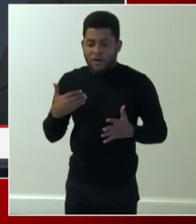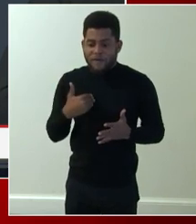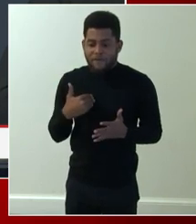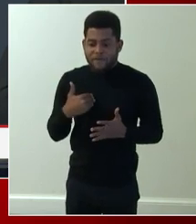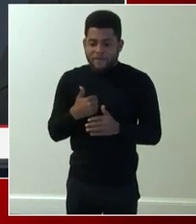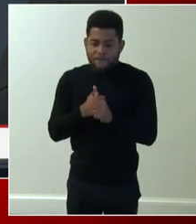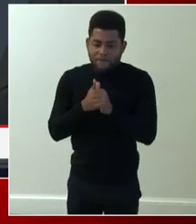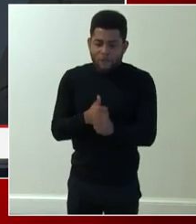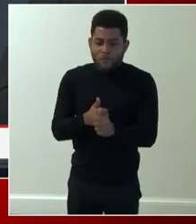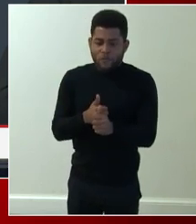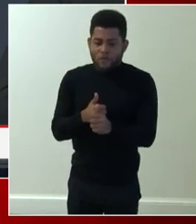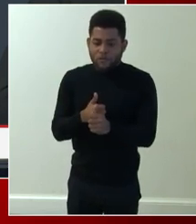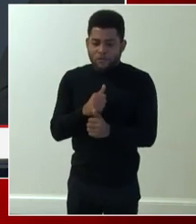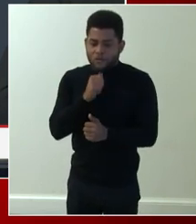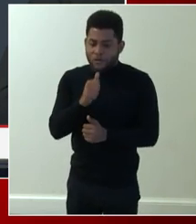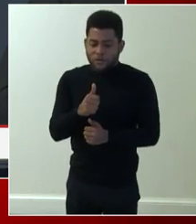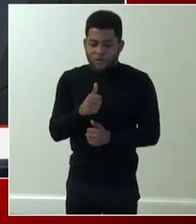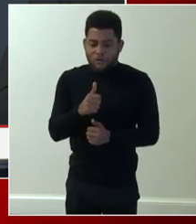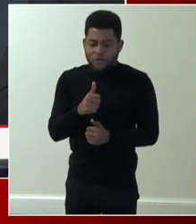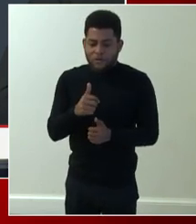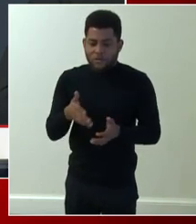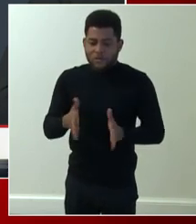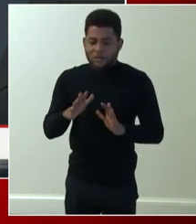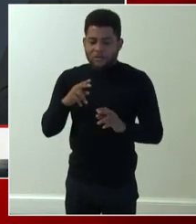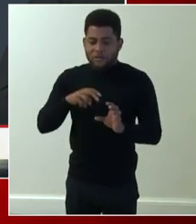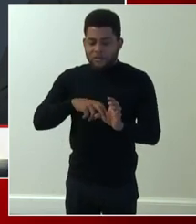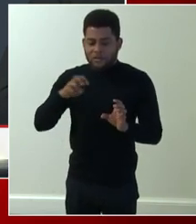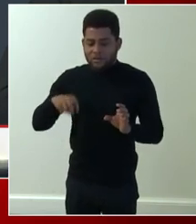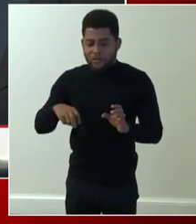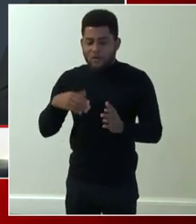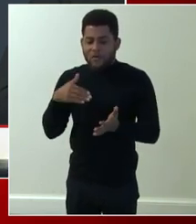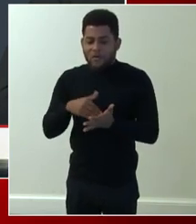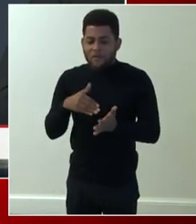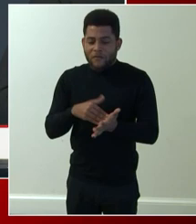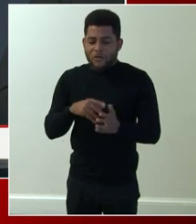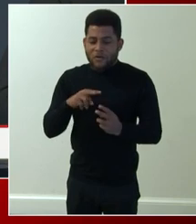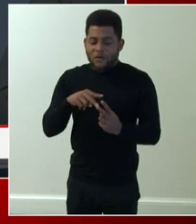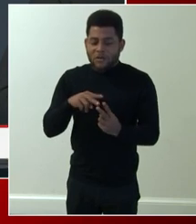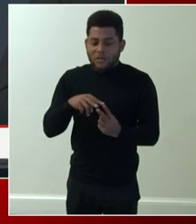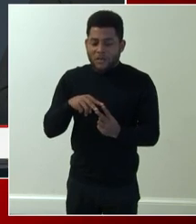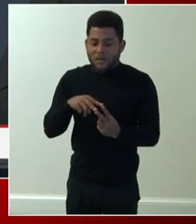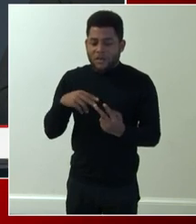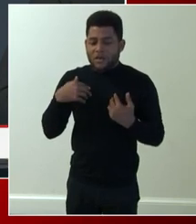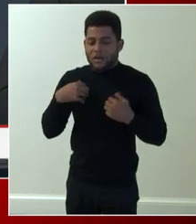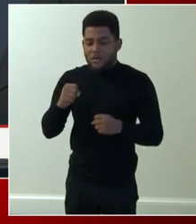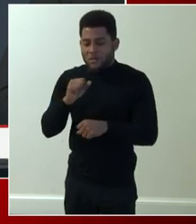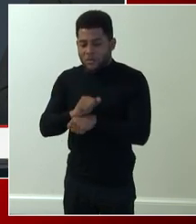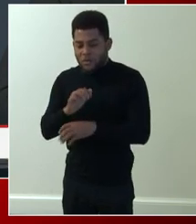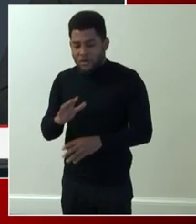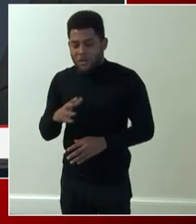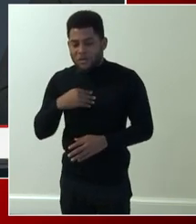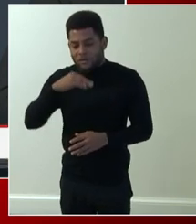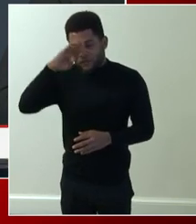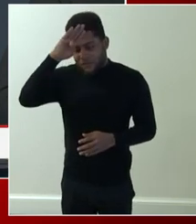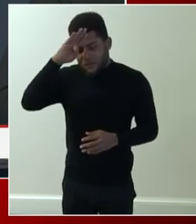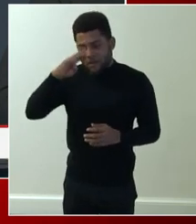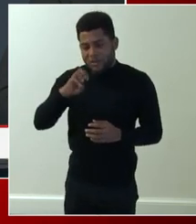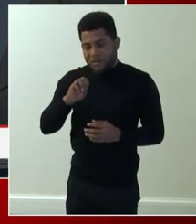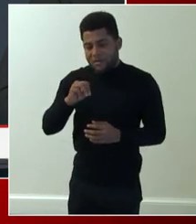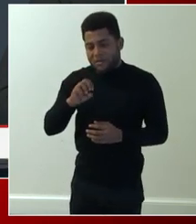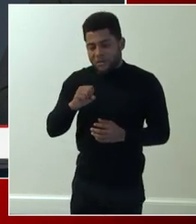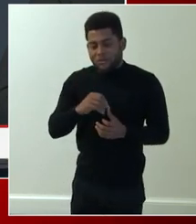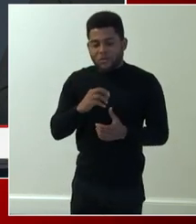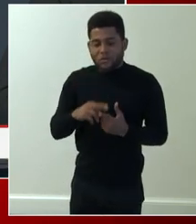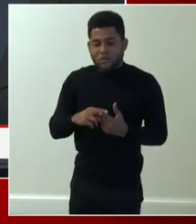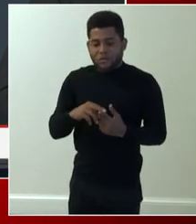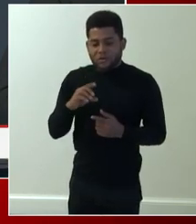out. In other words, they're often, and by and large, are either health workers at fire EMS or DVH, or